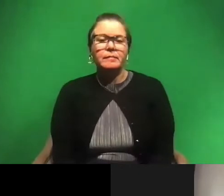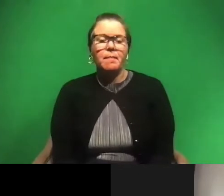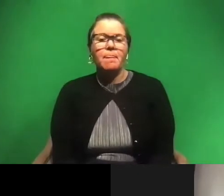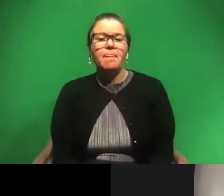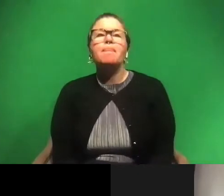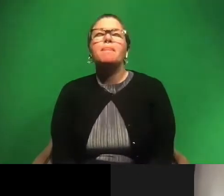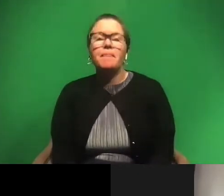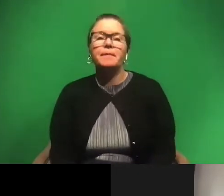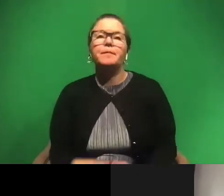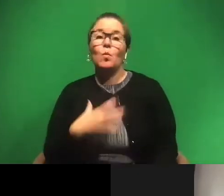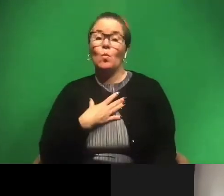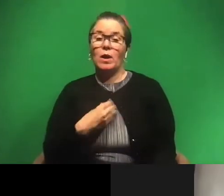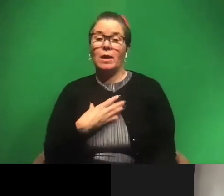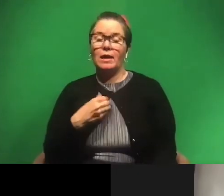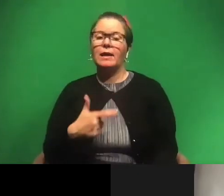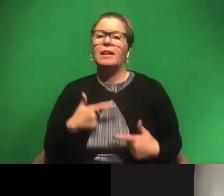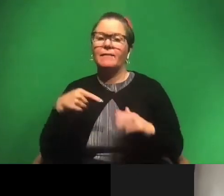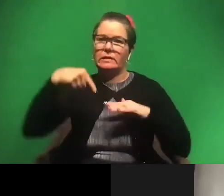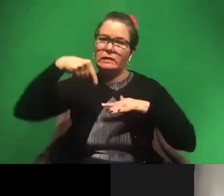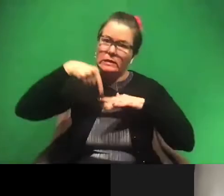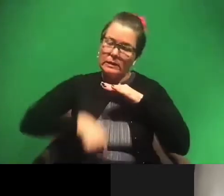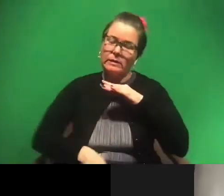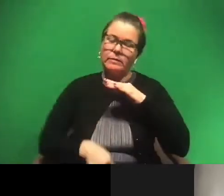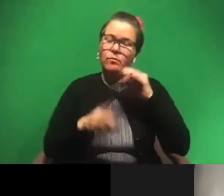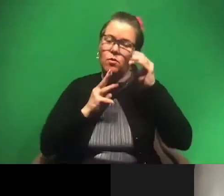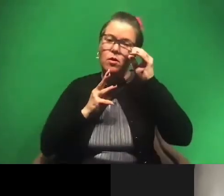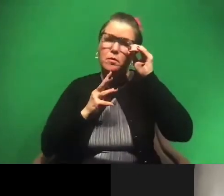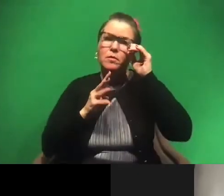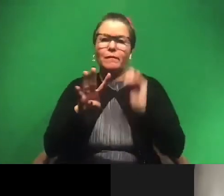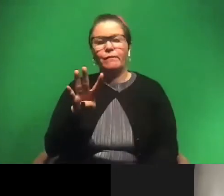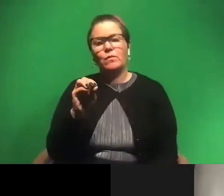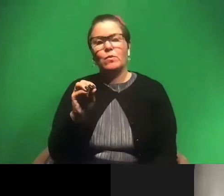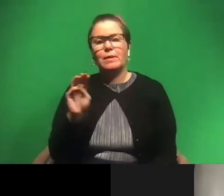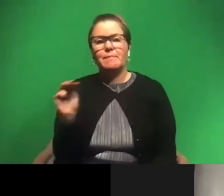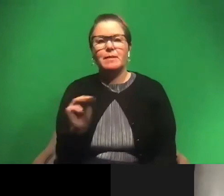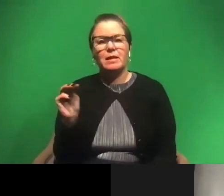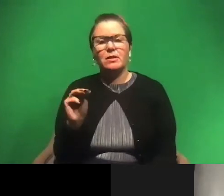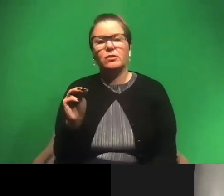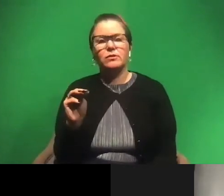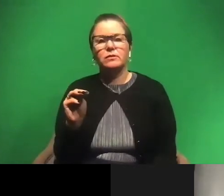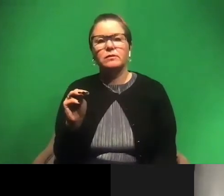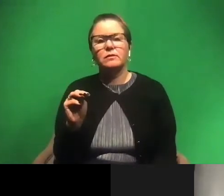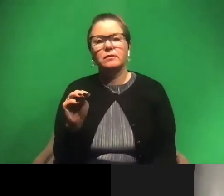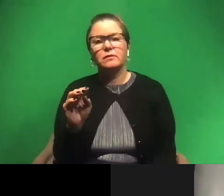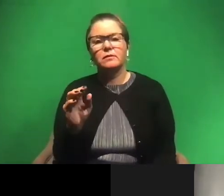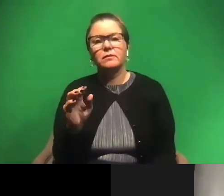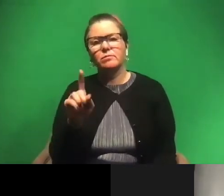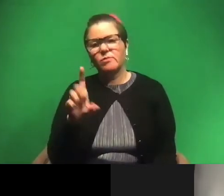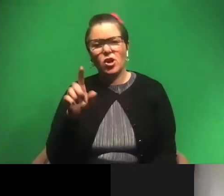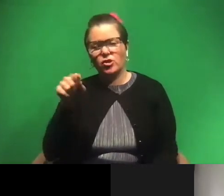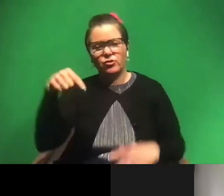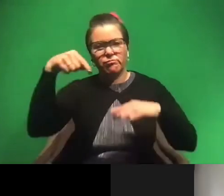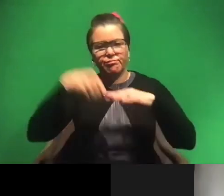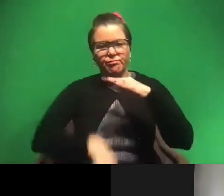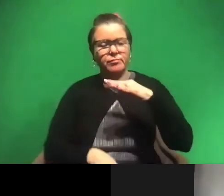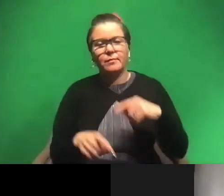So white abalone live in the deepest water. So like from 40 meters or yards down to like 100 or something like that. So you